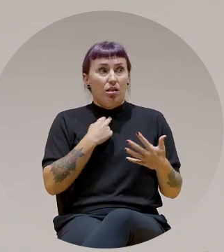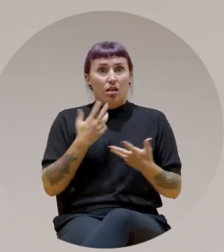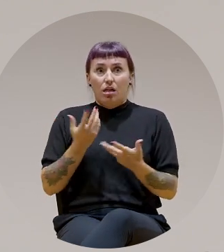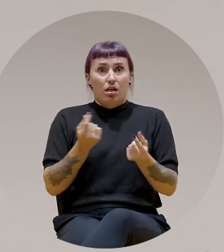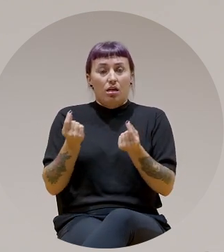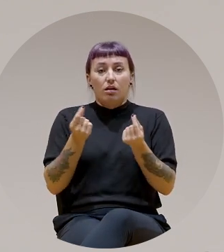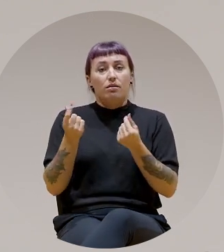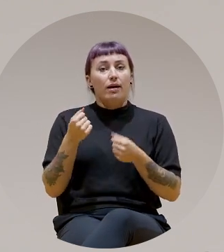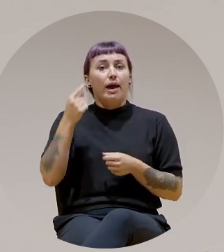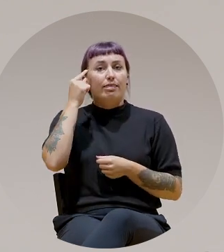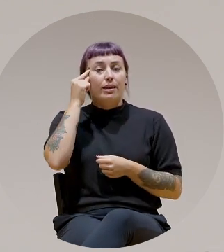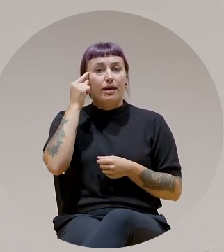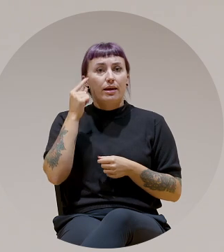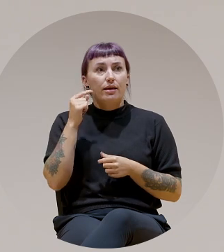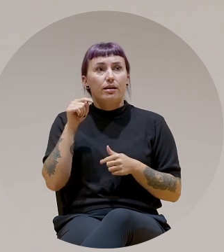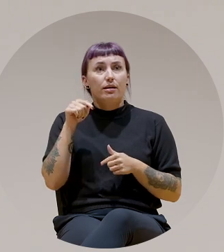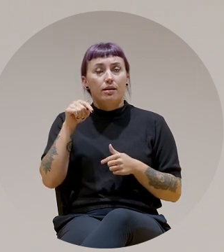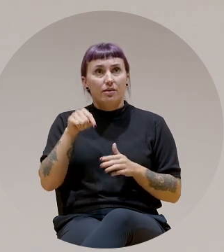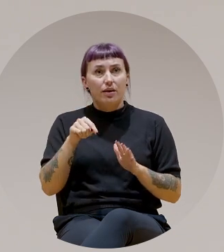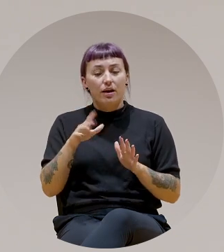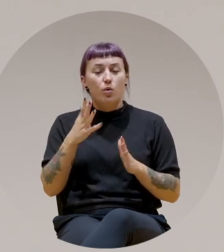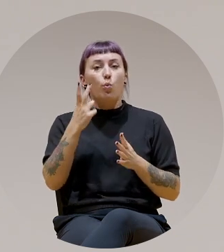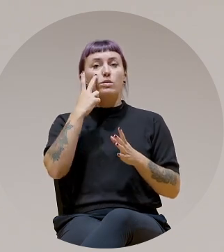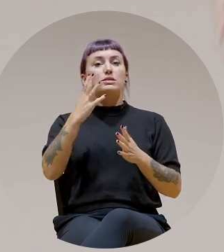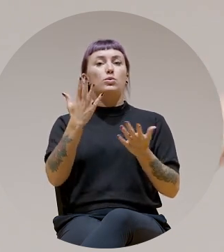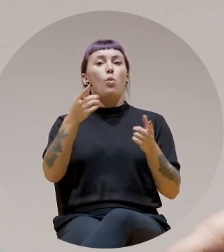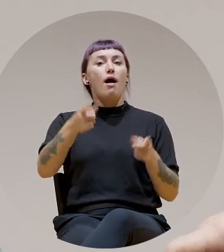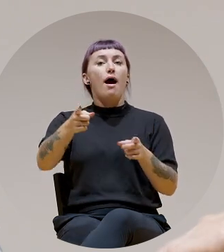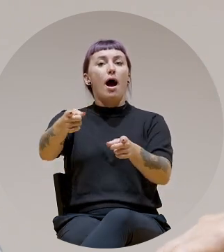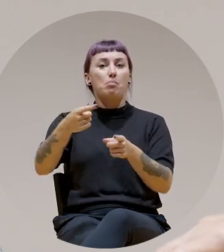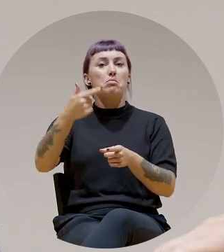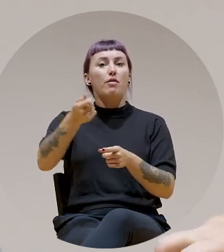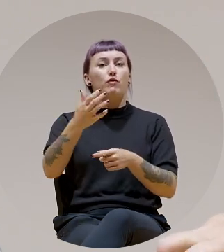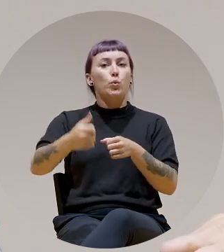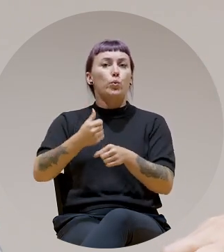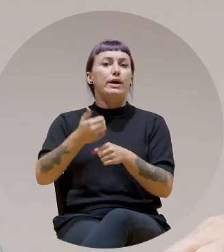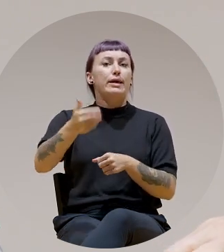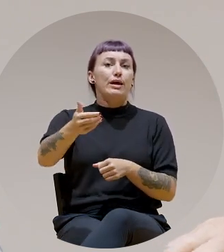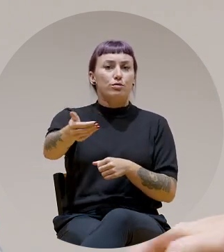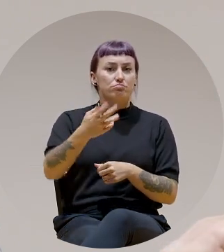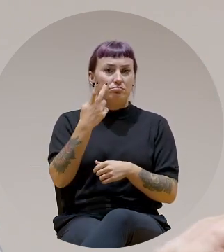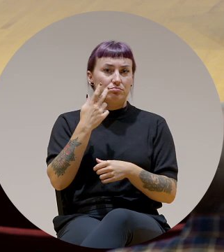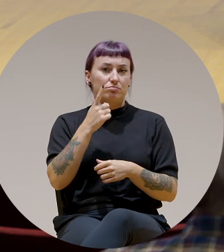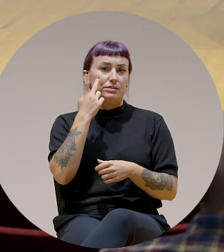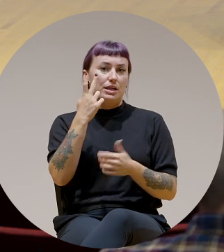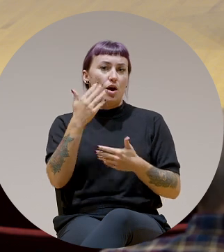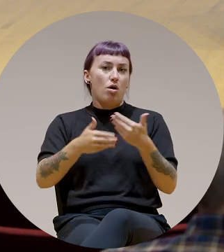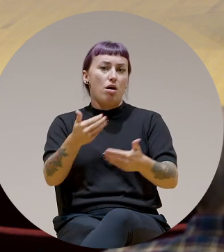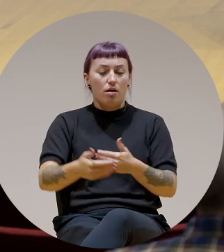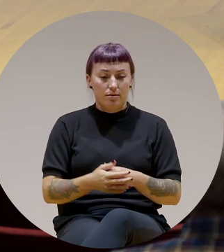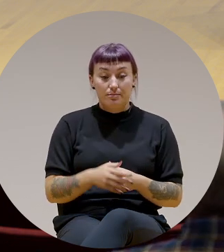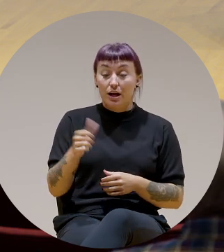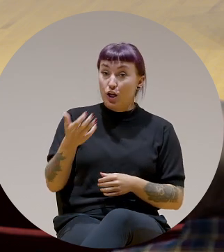about this, and I think we'll watch this shake out over the next few years. I don't know how it will play out. It's